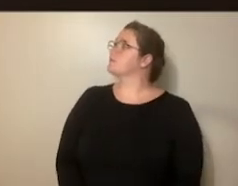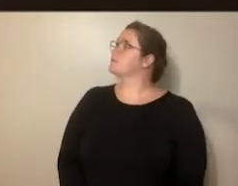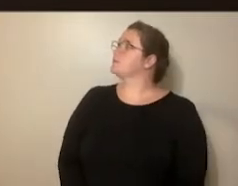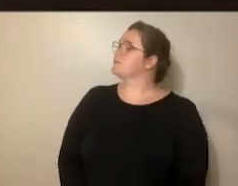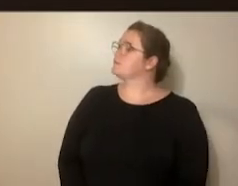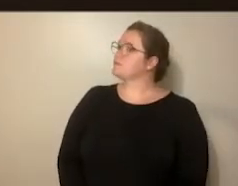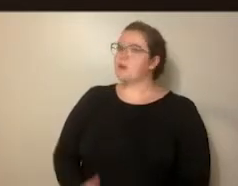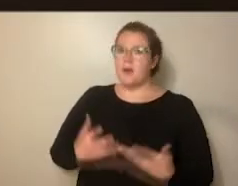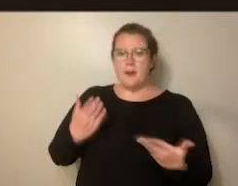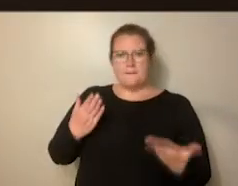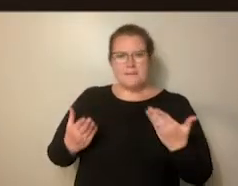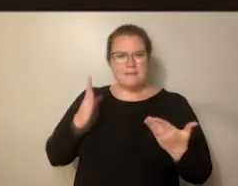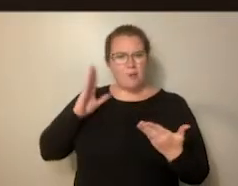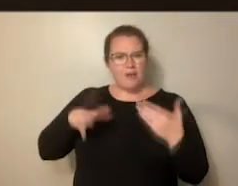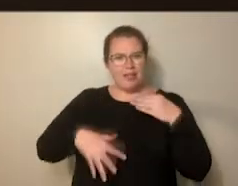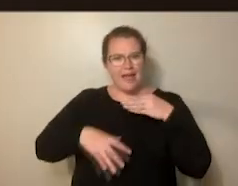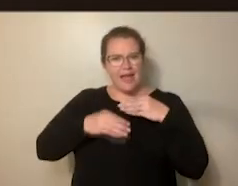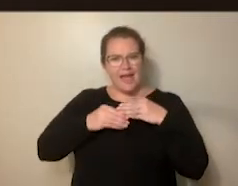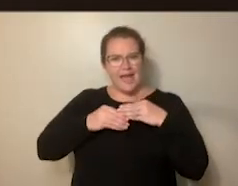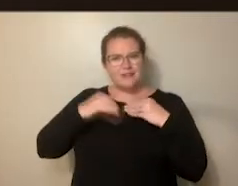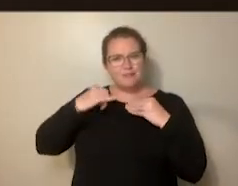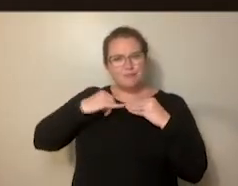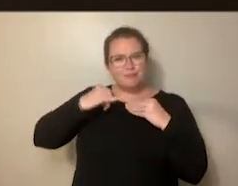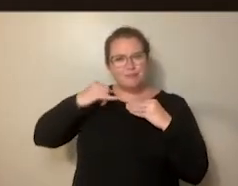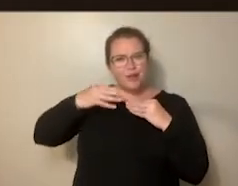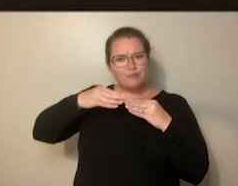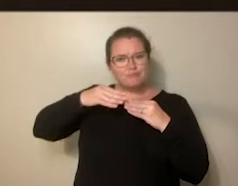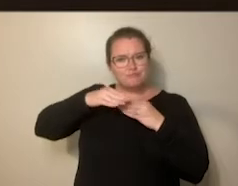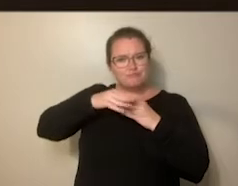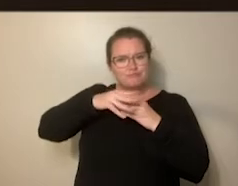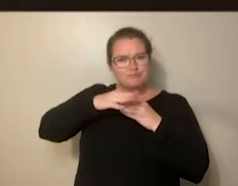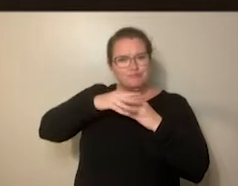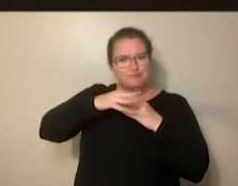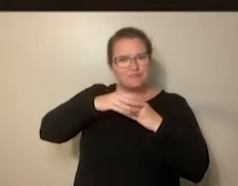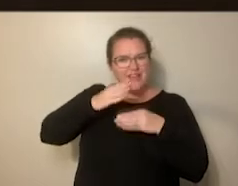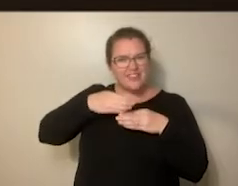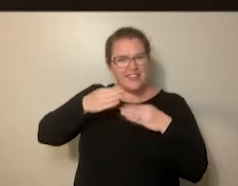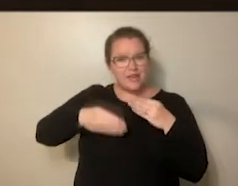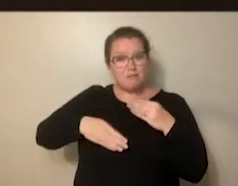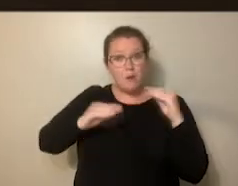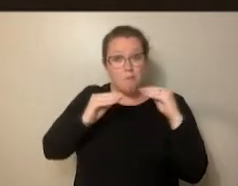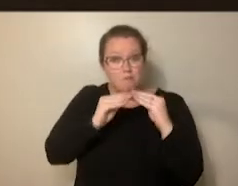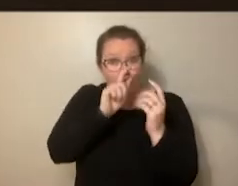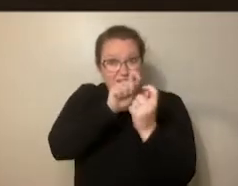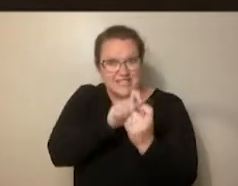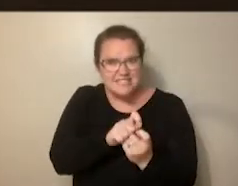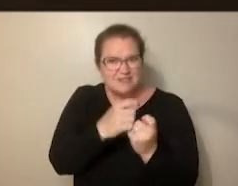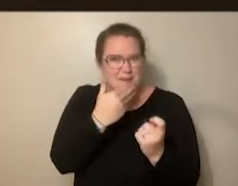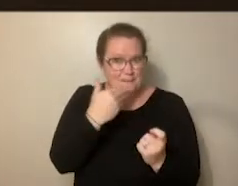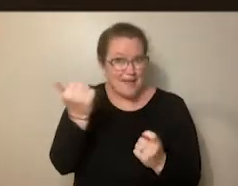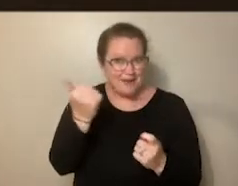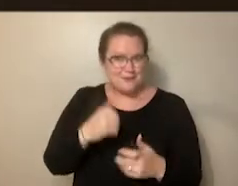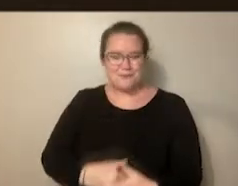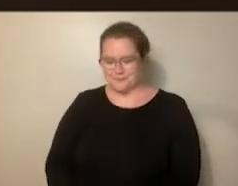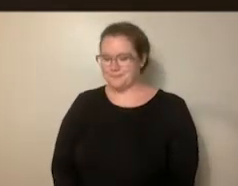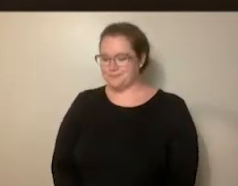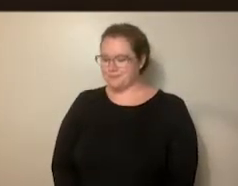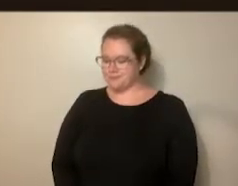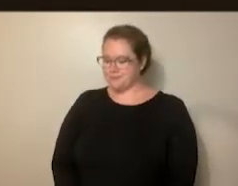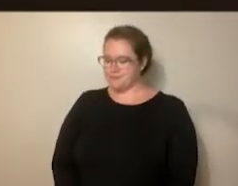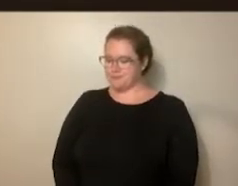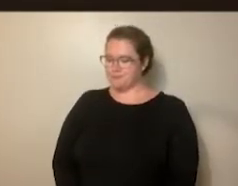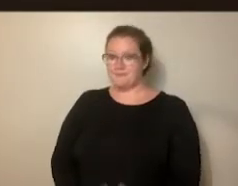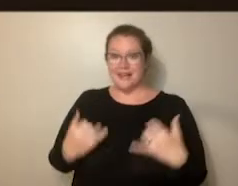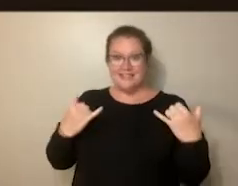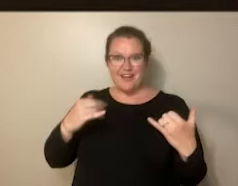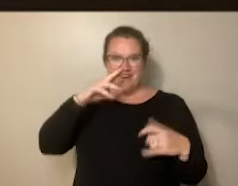Maybe I'll even add the little yarn pieces at the end. The more details you add to your picture, the better it gets. Now is the